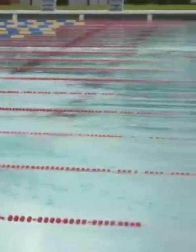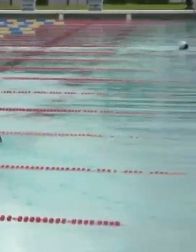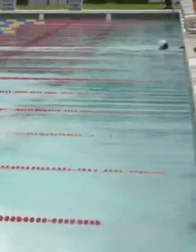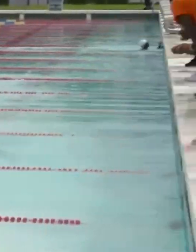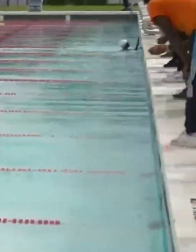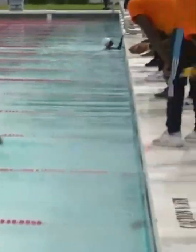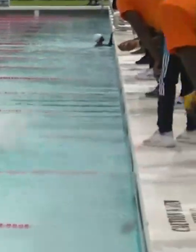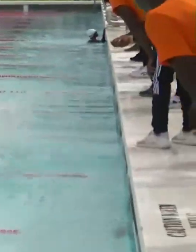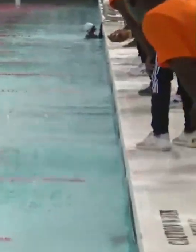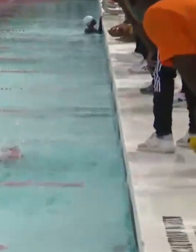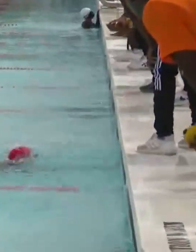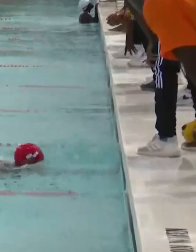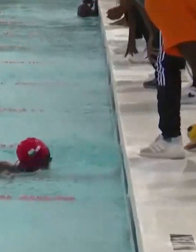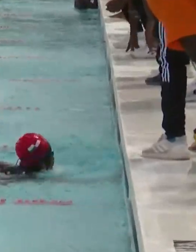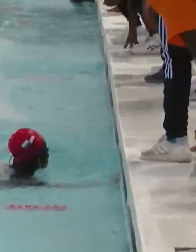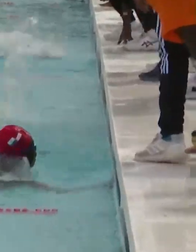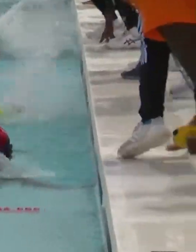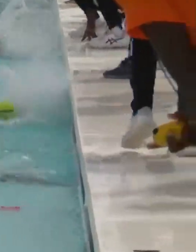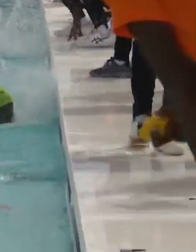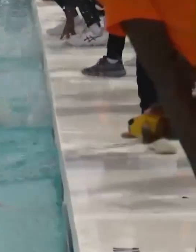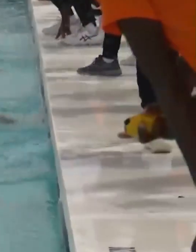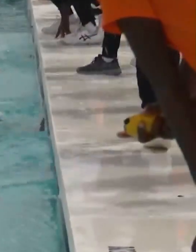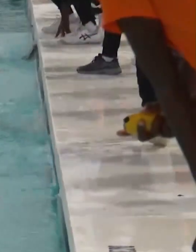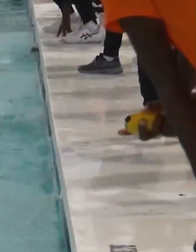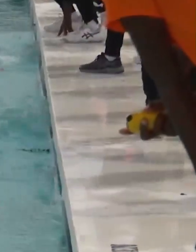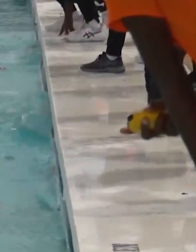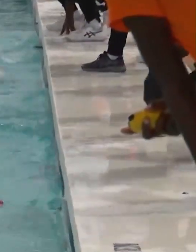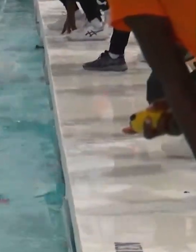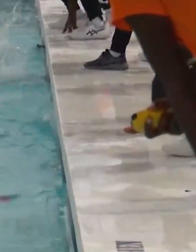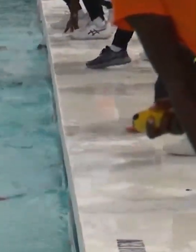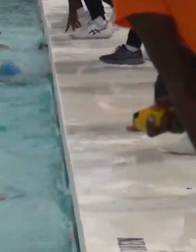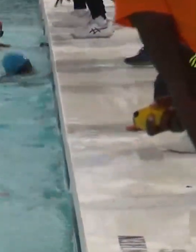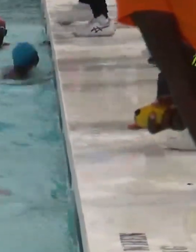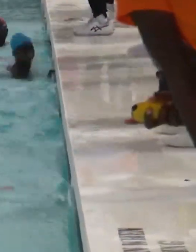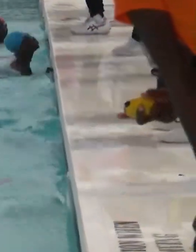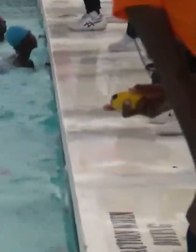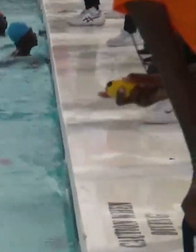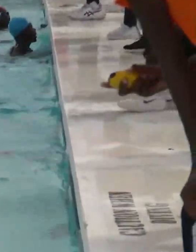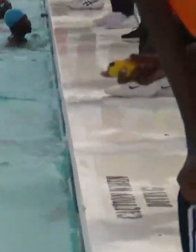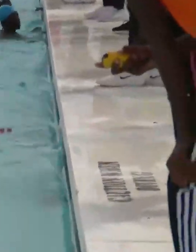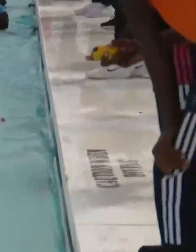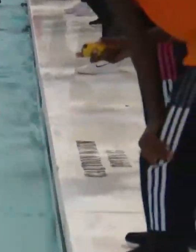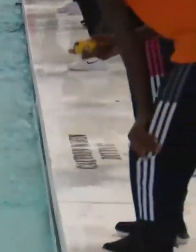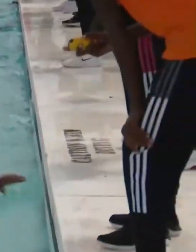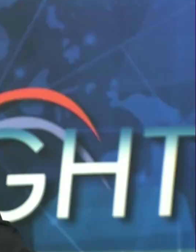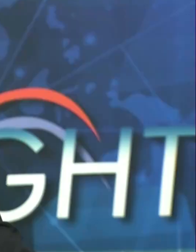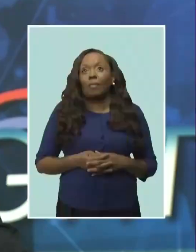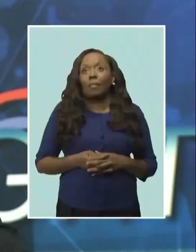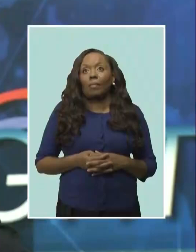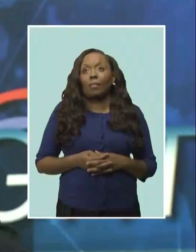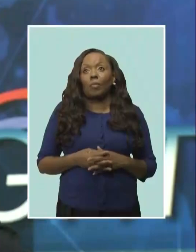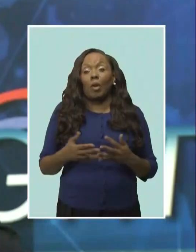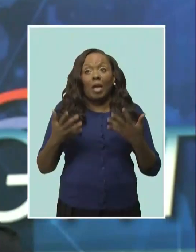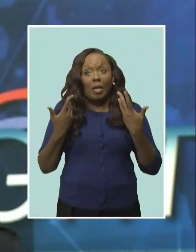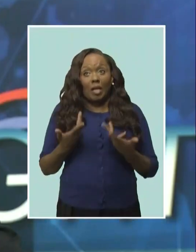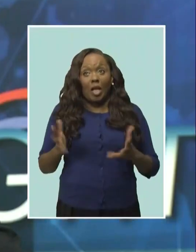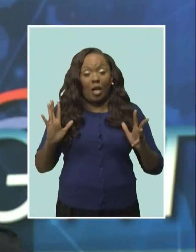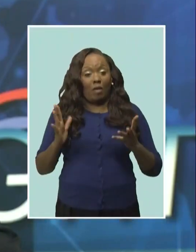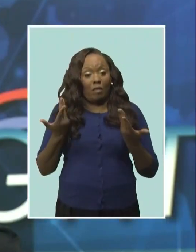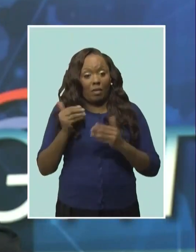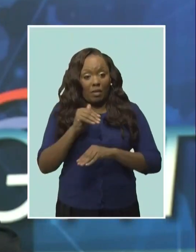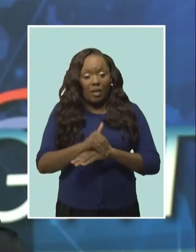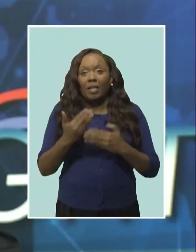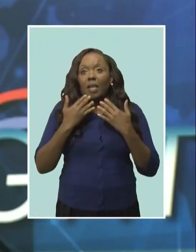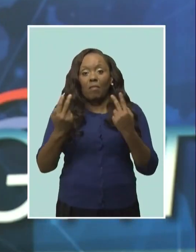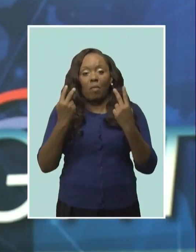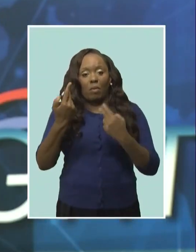seconds to give Lynch House more valuable points. Anmar Goodrich Boys, CBC Sports. Well, that's our time tonight. Thank you for spending it